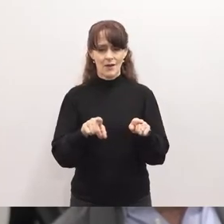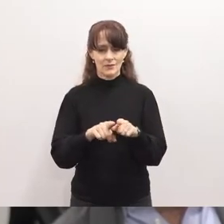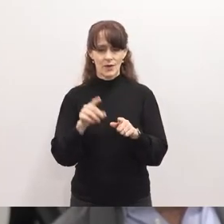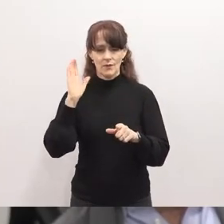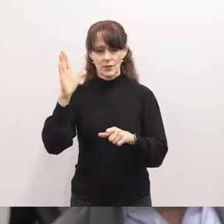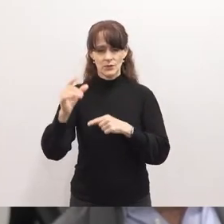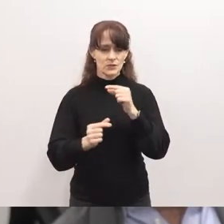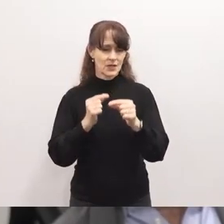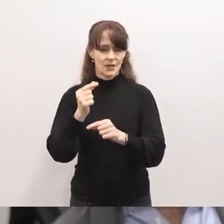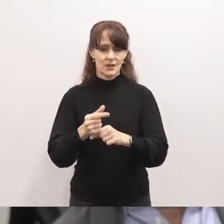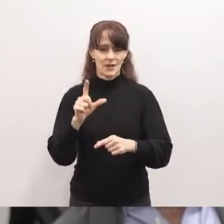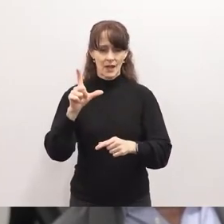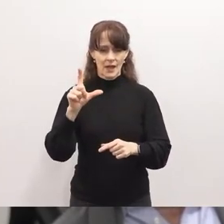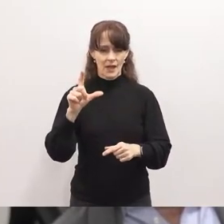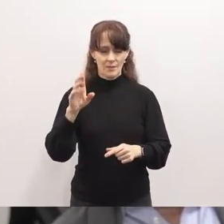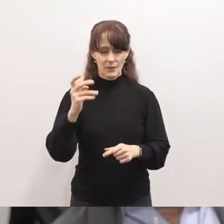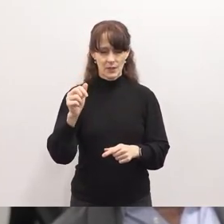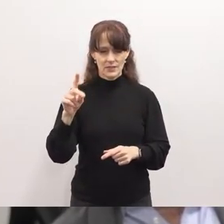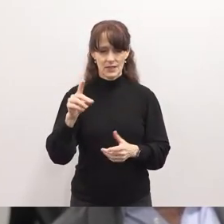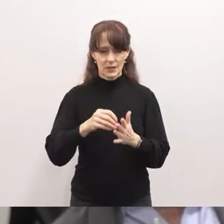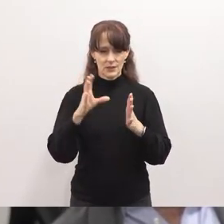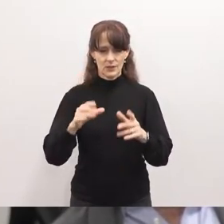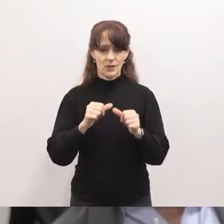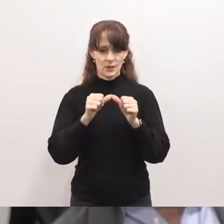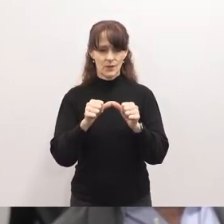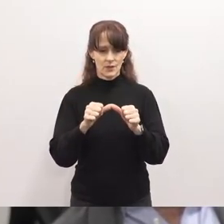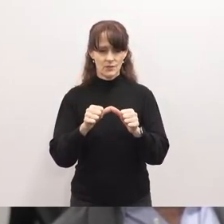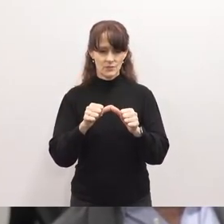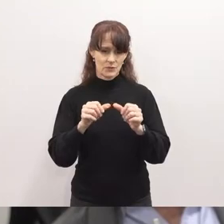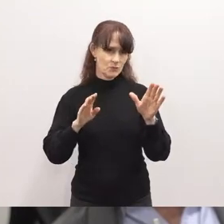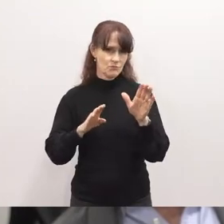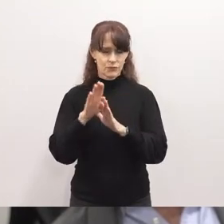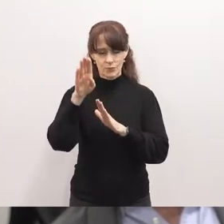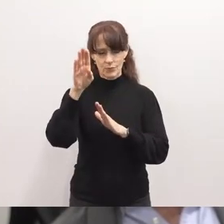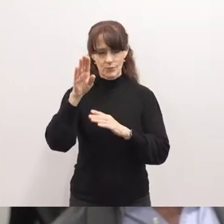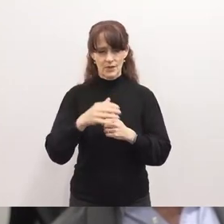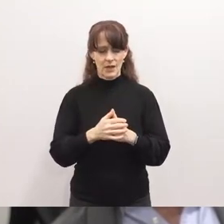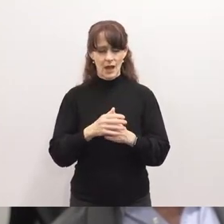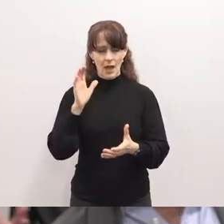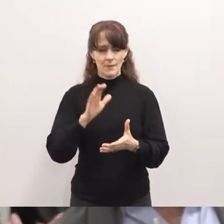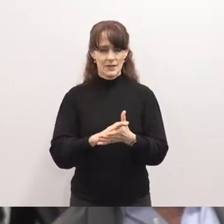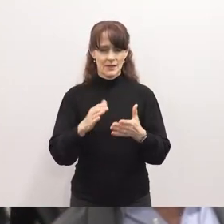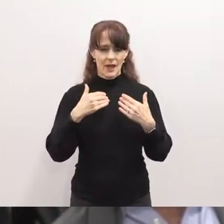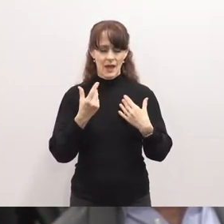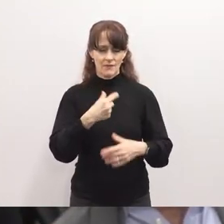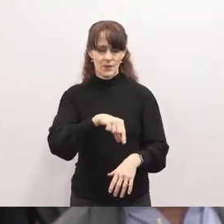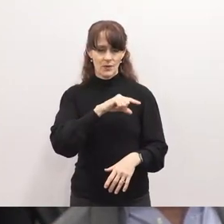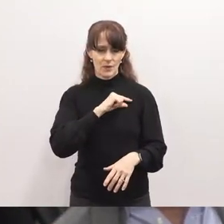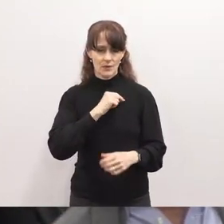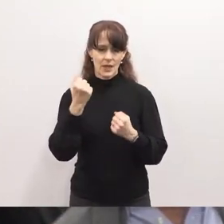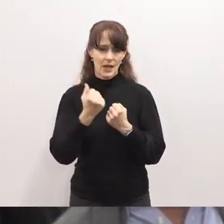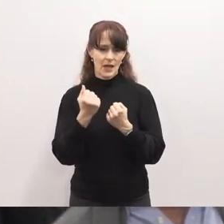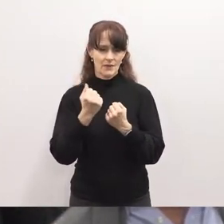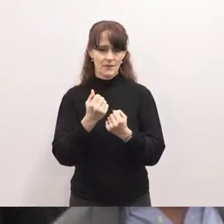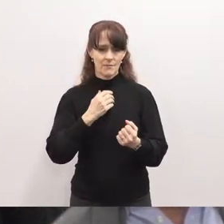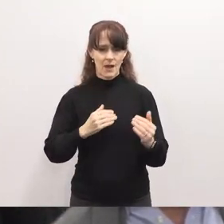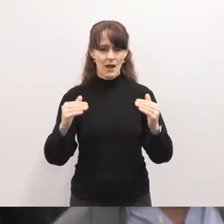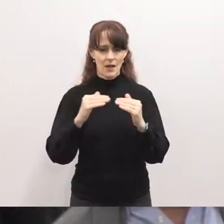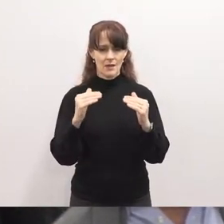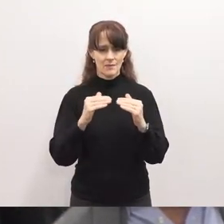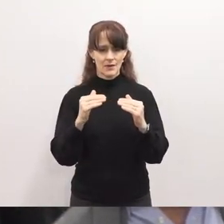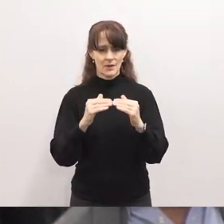future generations of LBUSD students will continue to thrive. I believe I possess the qualities to advocate for my peers